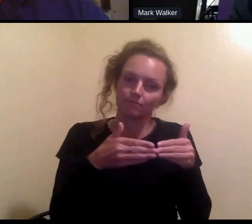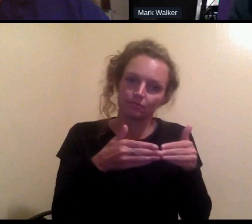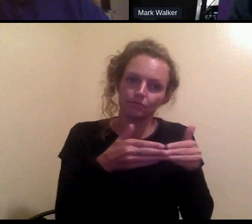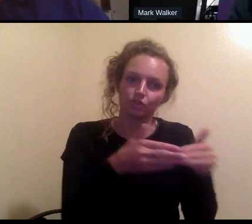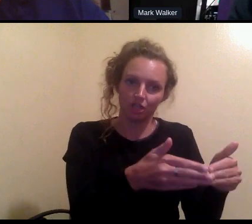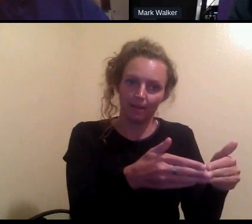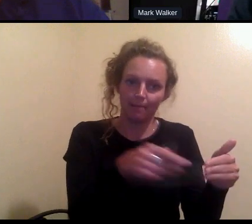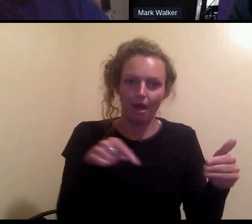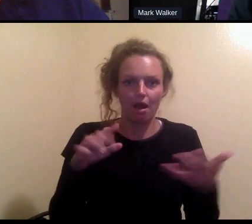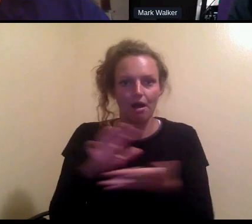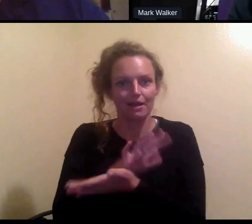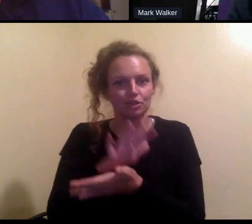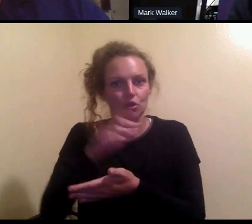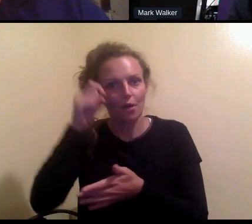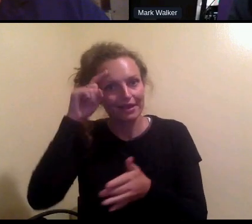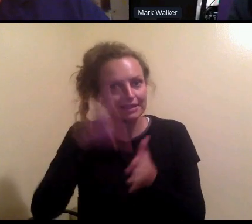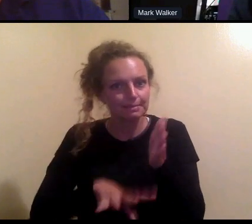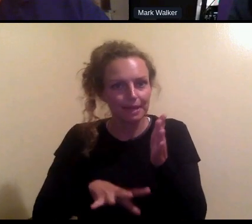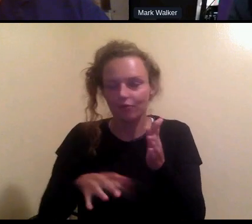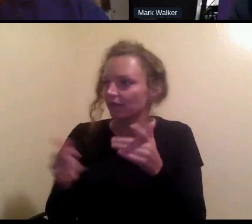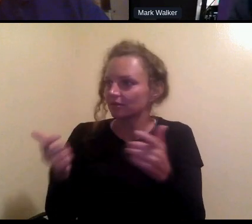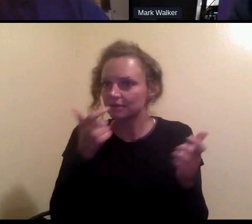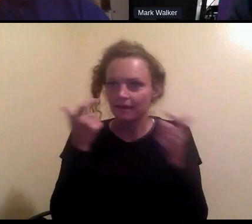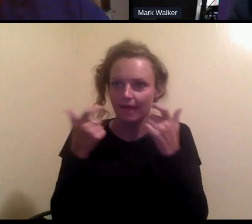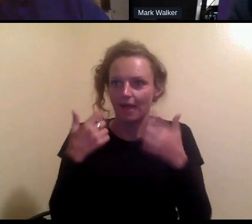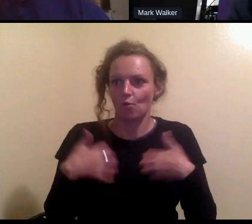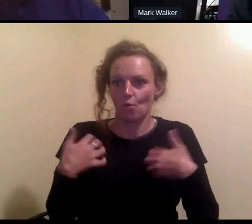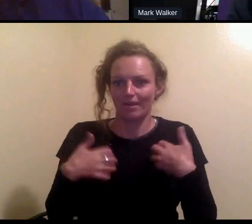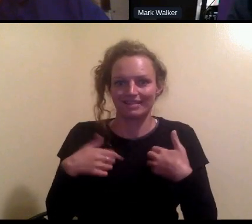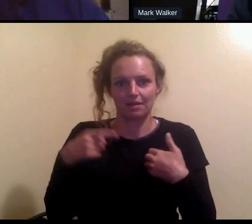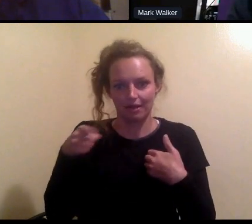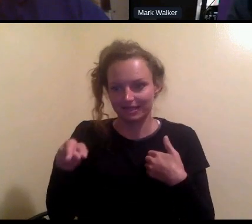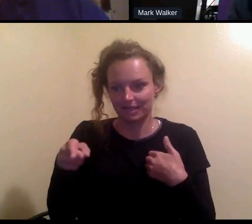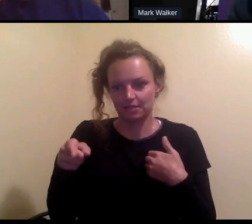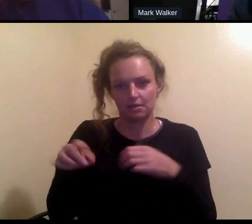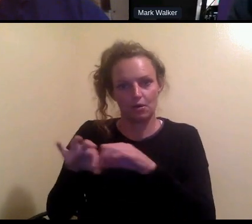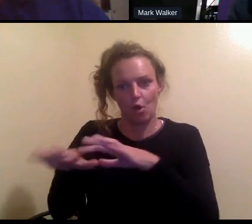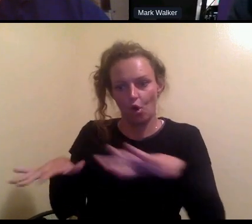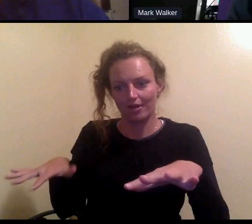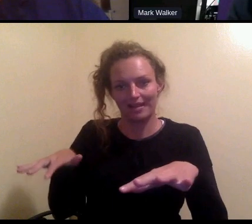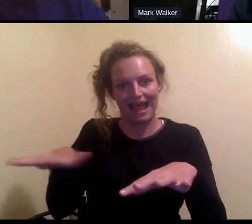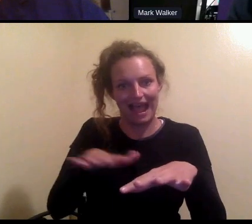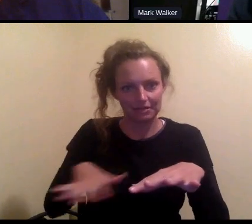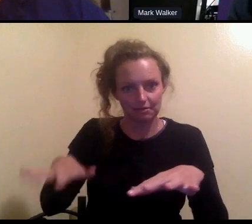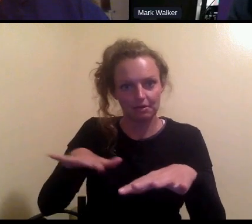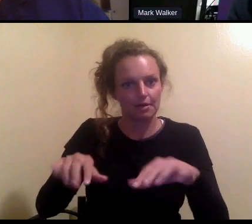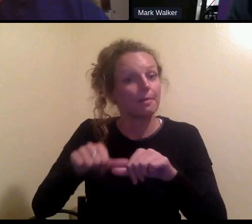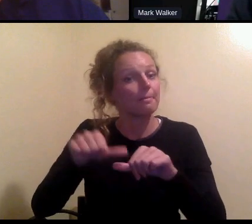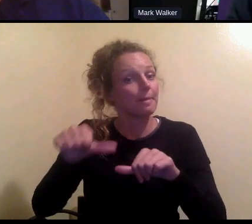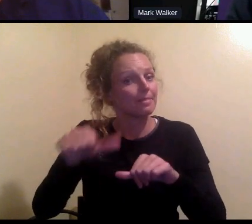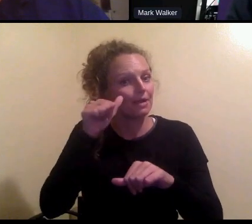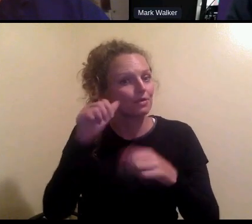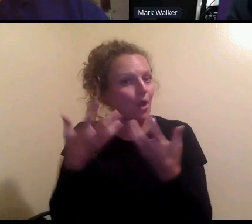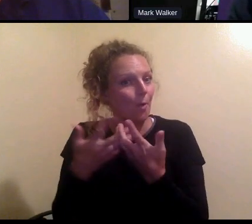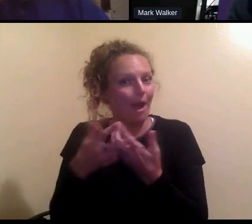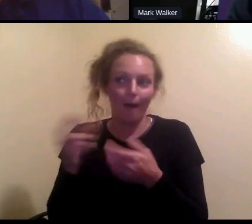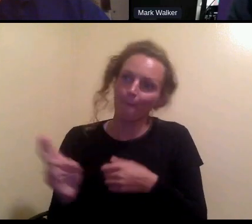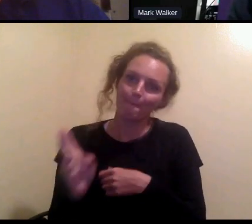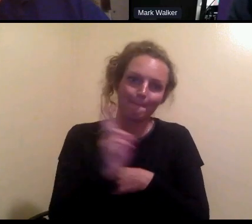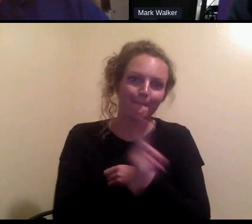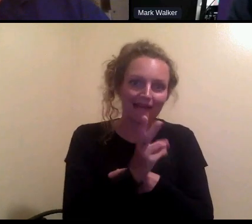huge difference to a lot of people. It's been great for lots of folk, but actually it's also every